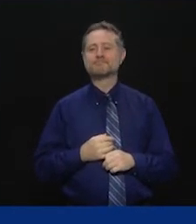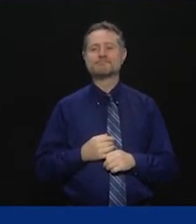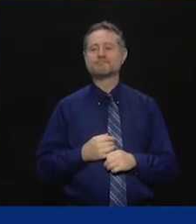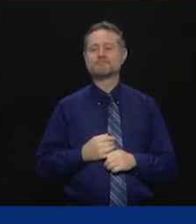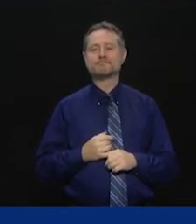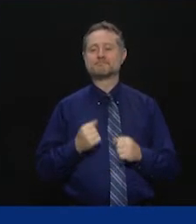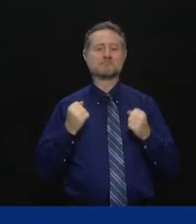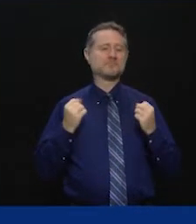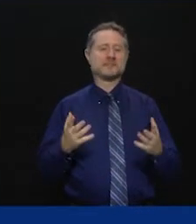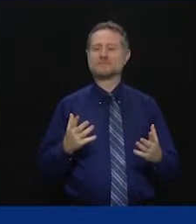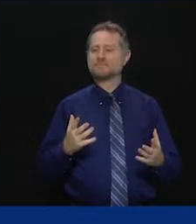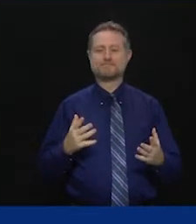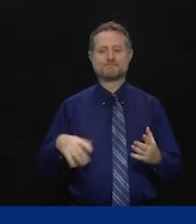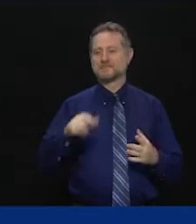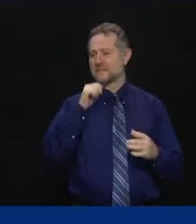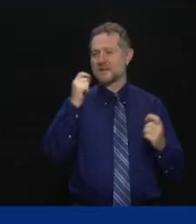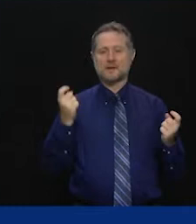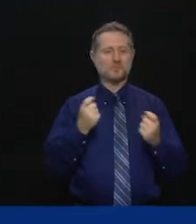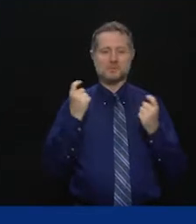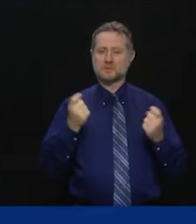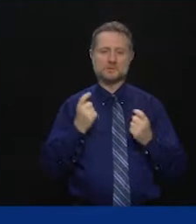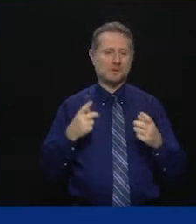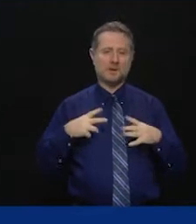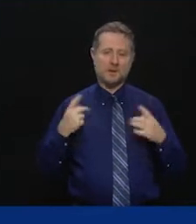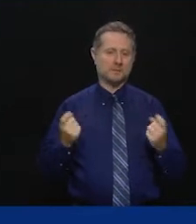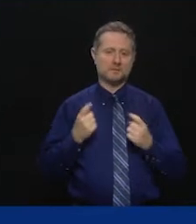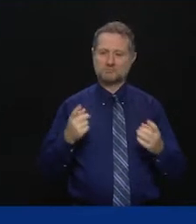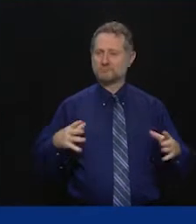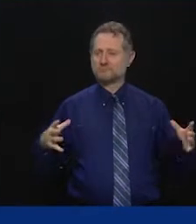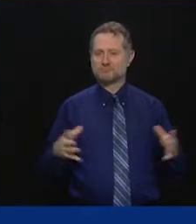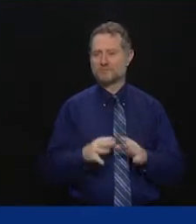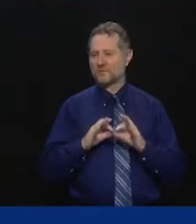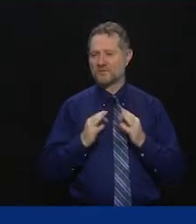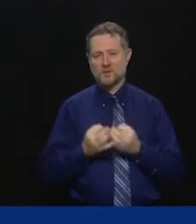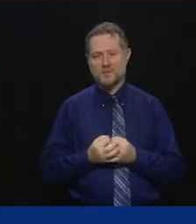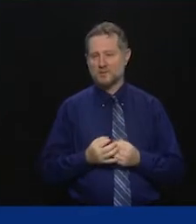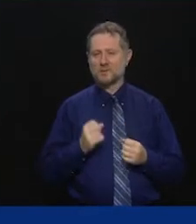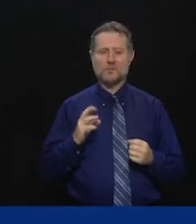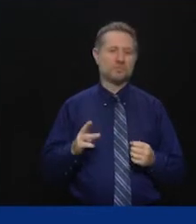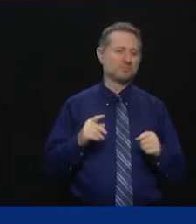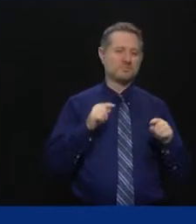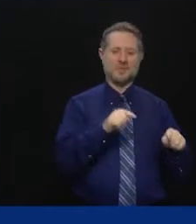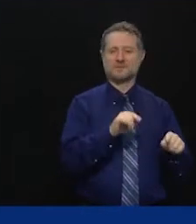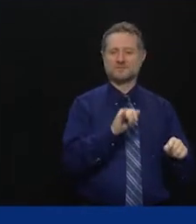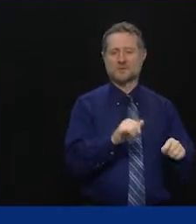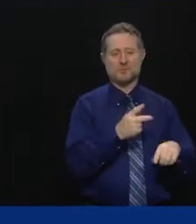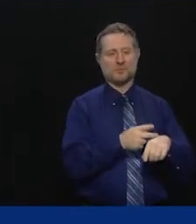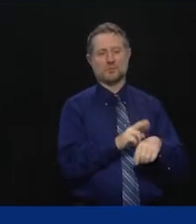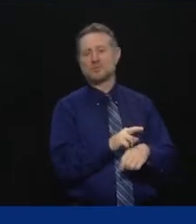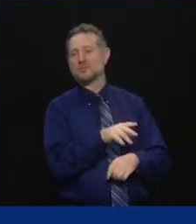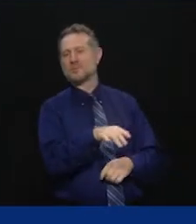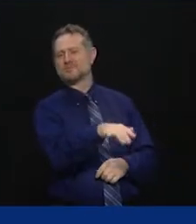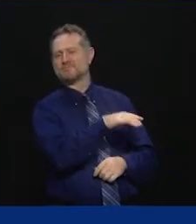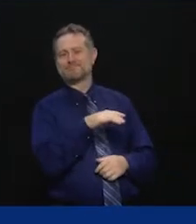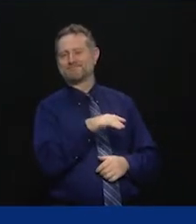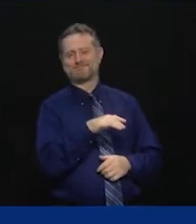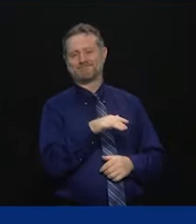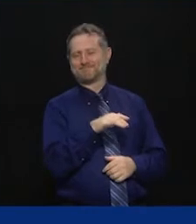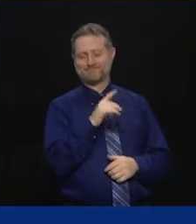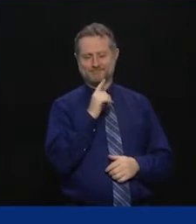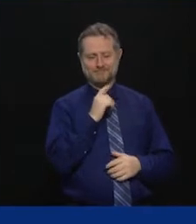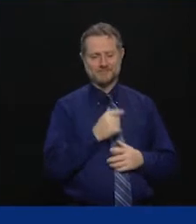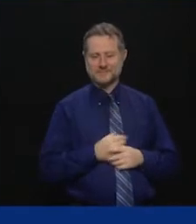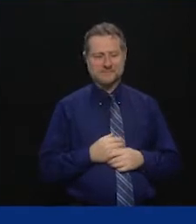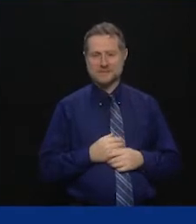next holidays or will be united with their families, whether they're in Puerto Rico or here in the States. They're the ones that are represented by